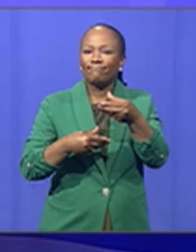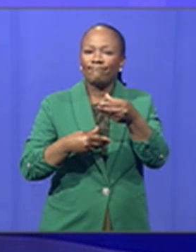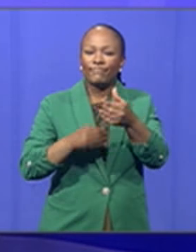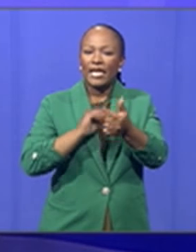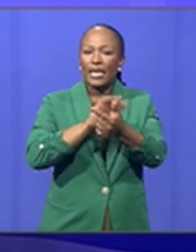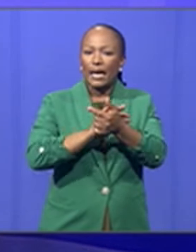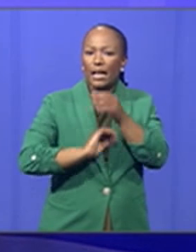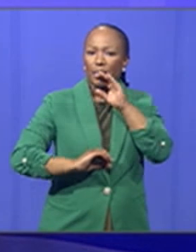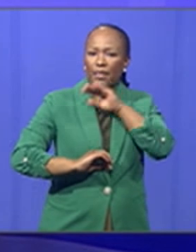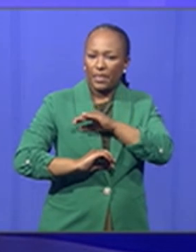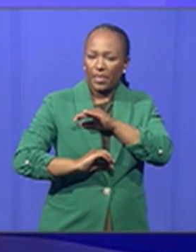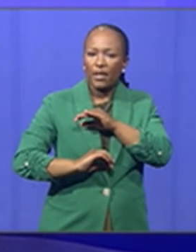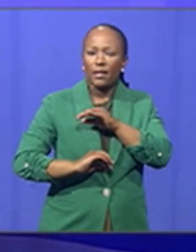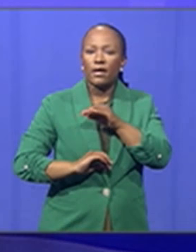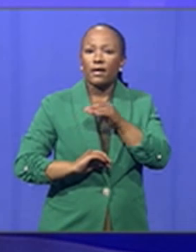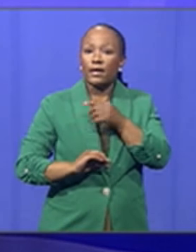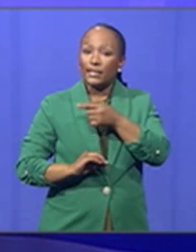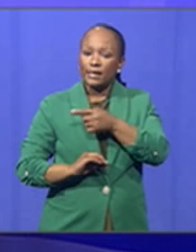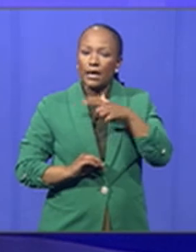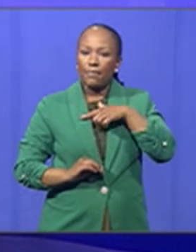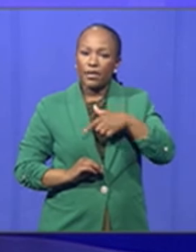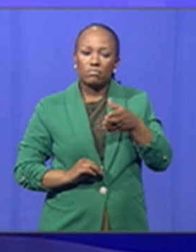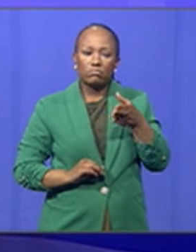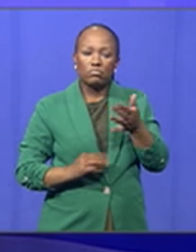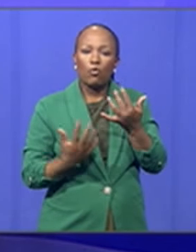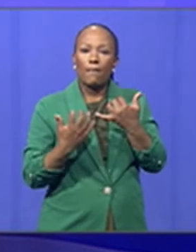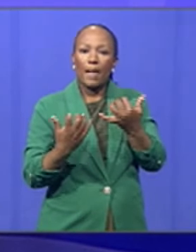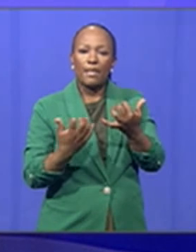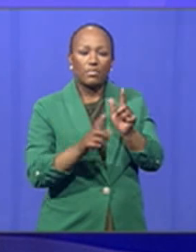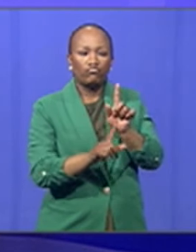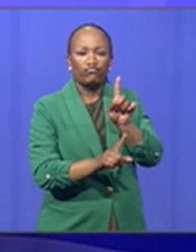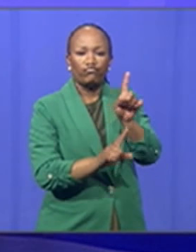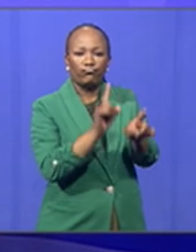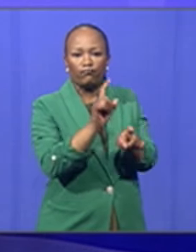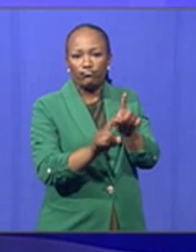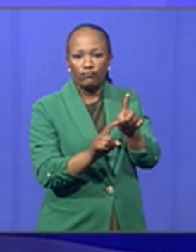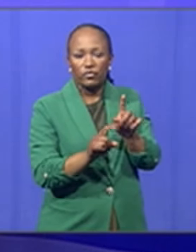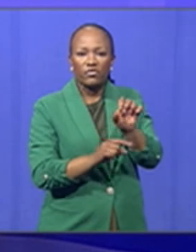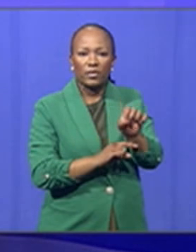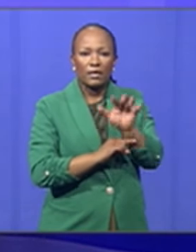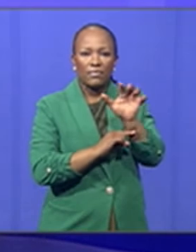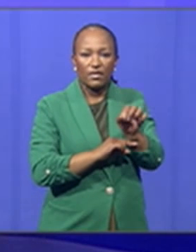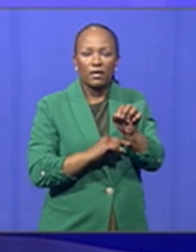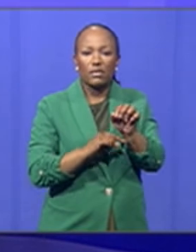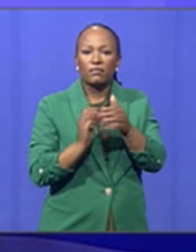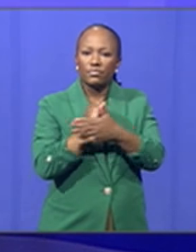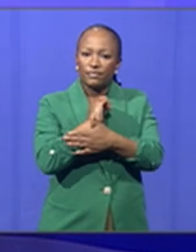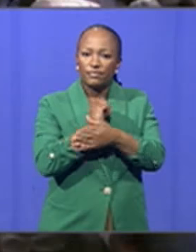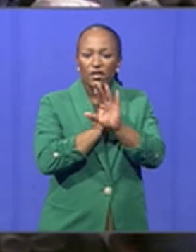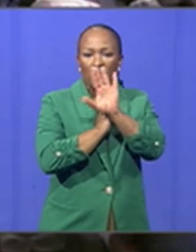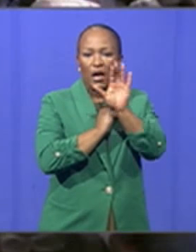tšwa go maloko a palamente kgabagareng ya ditlhobaelo ka ga segwera sa Afrika Borwa le dinaga tša Afrika.